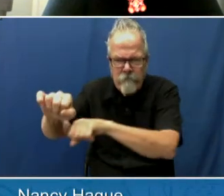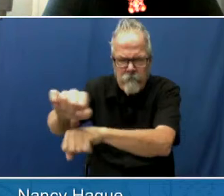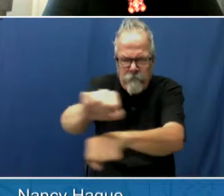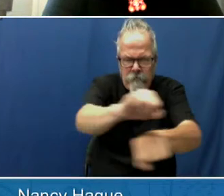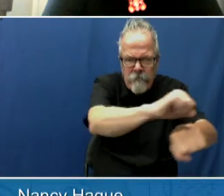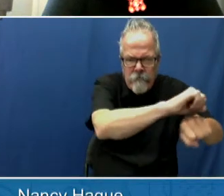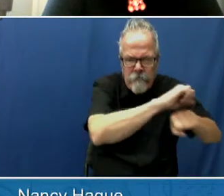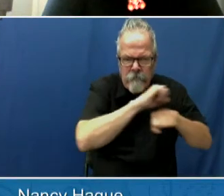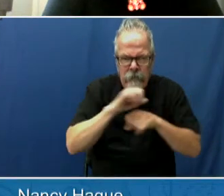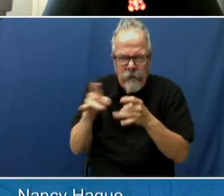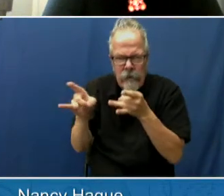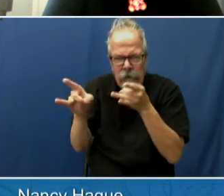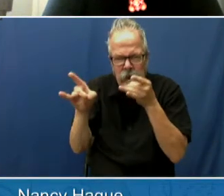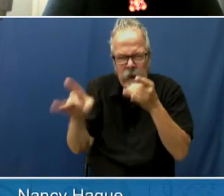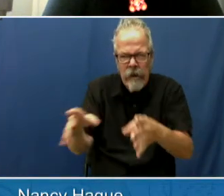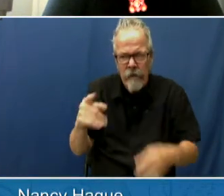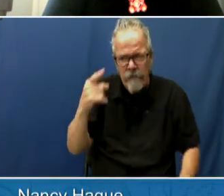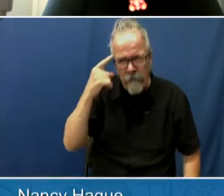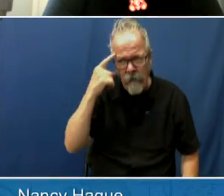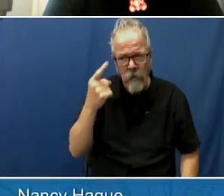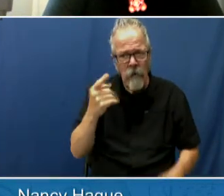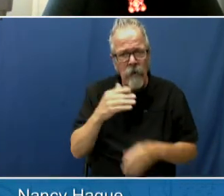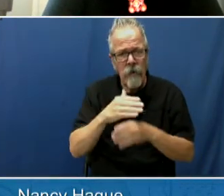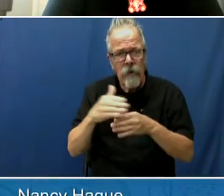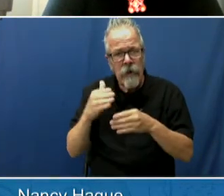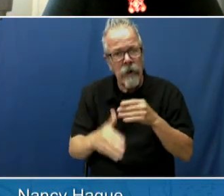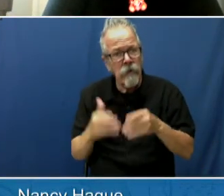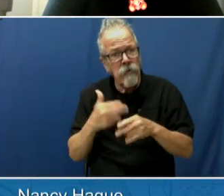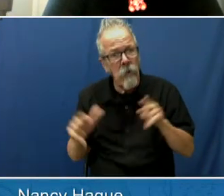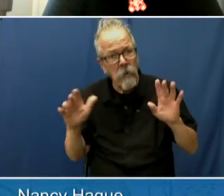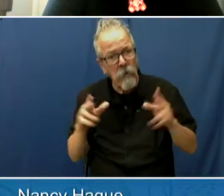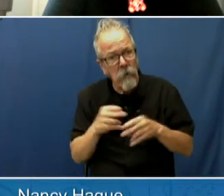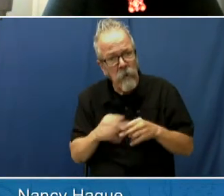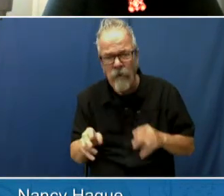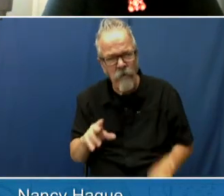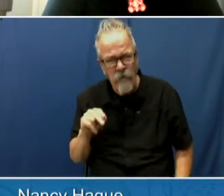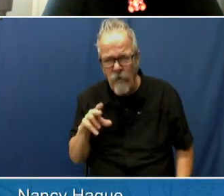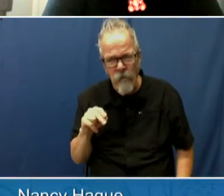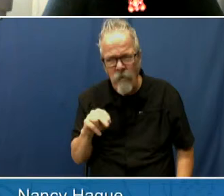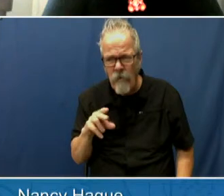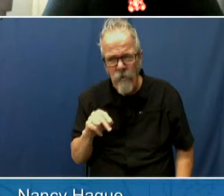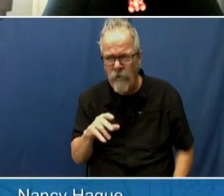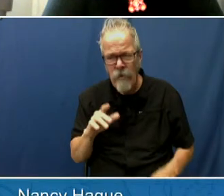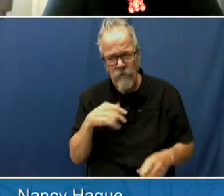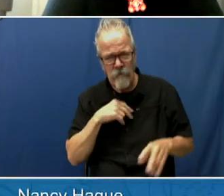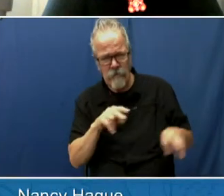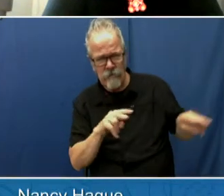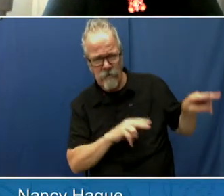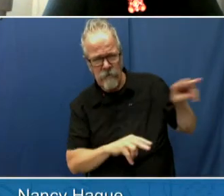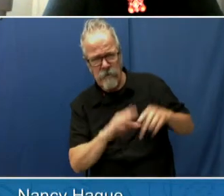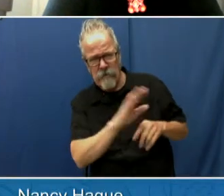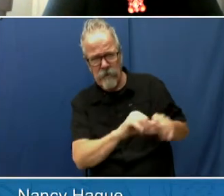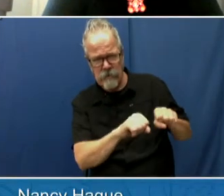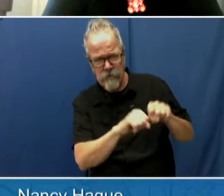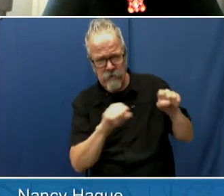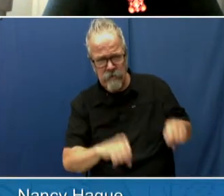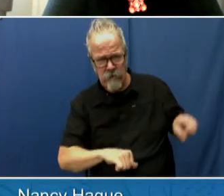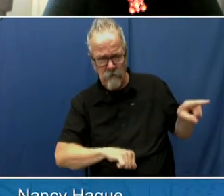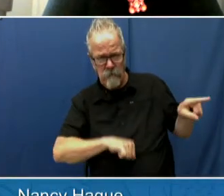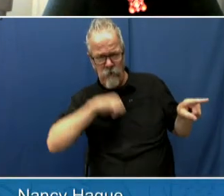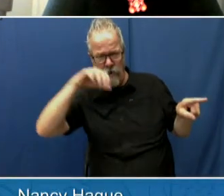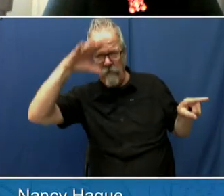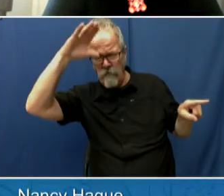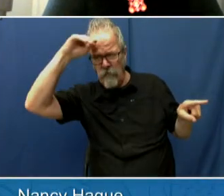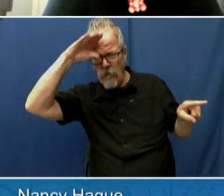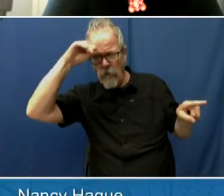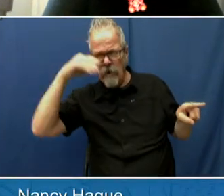weekend. And what we need to do is look at the systems that are creating the Proud Boys and allowing them to flourish. And every